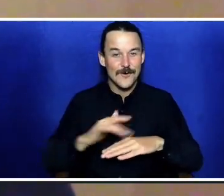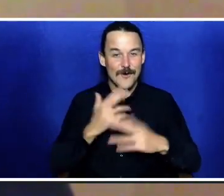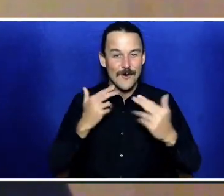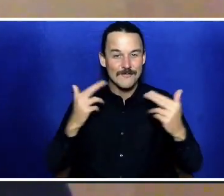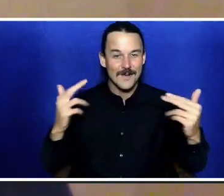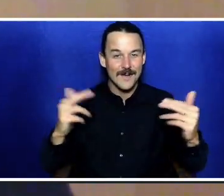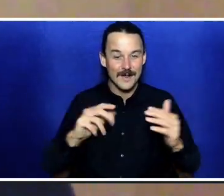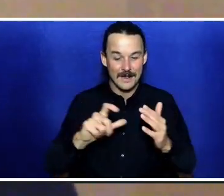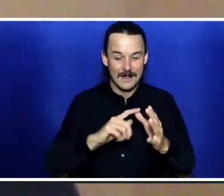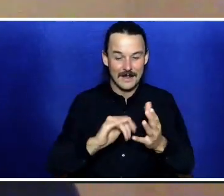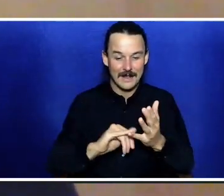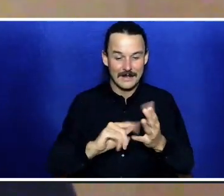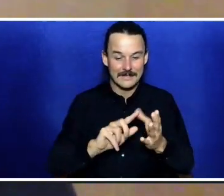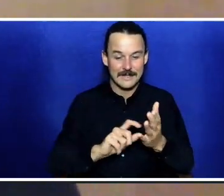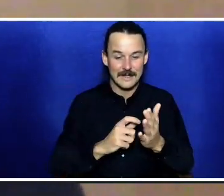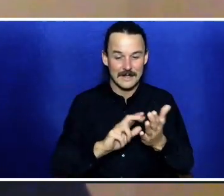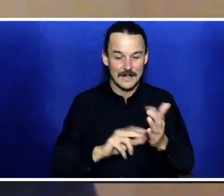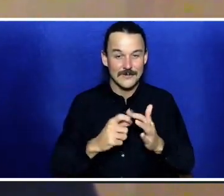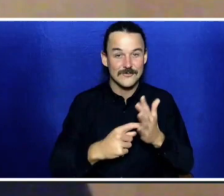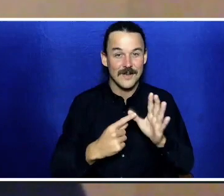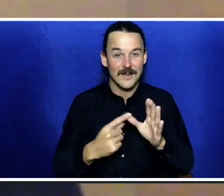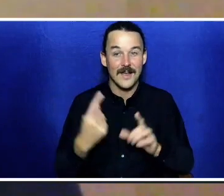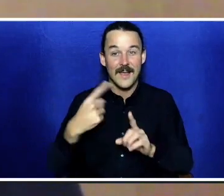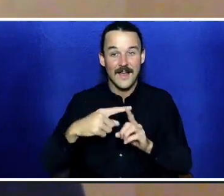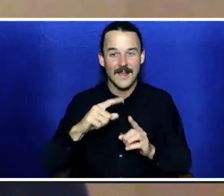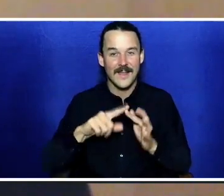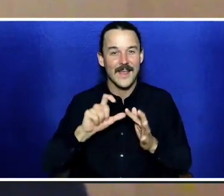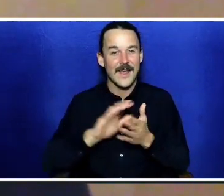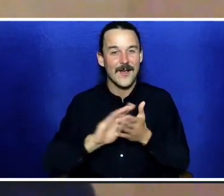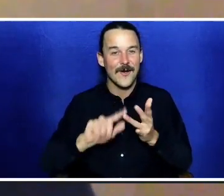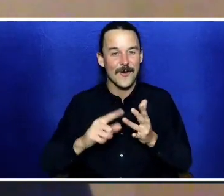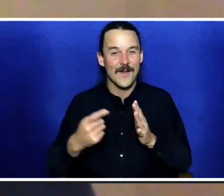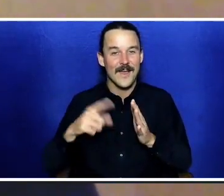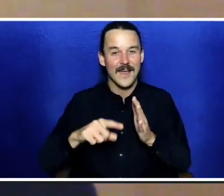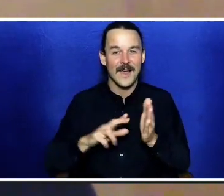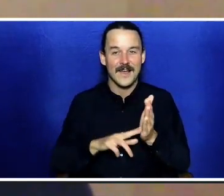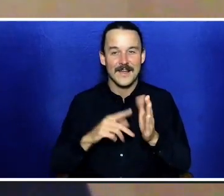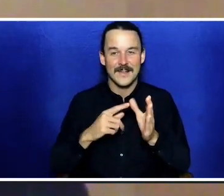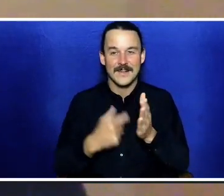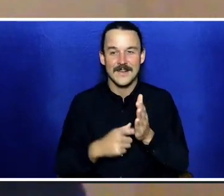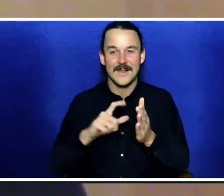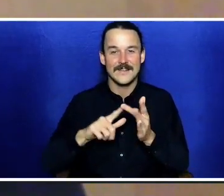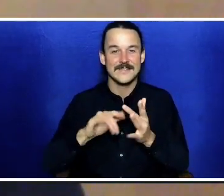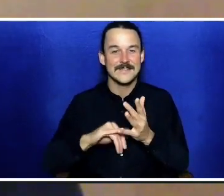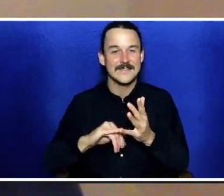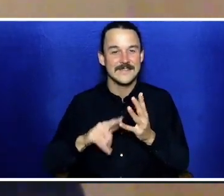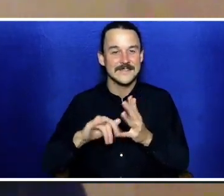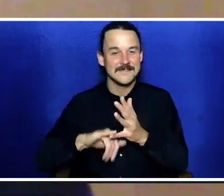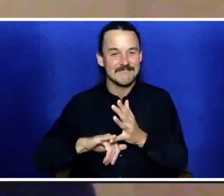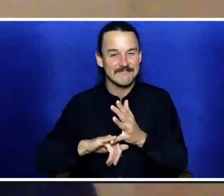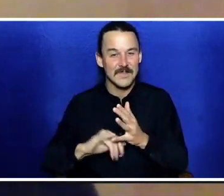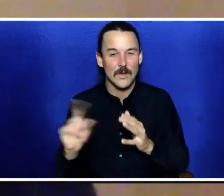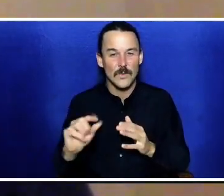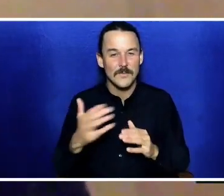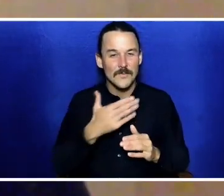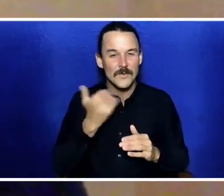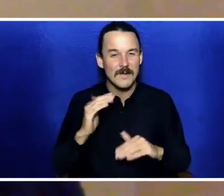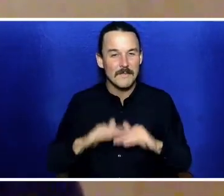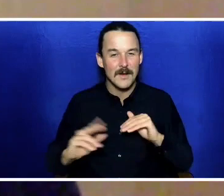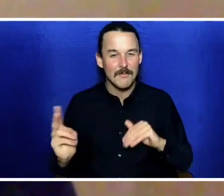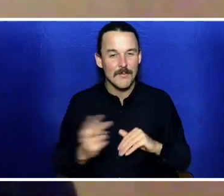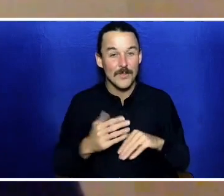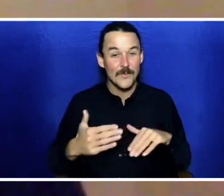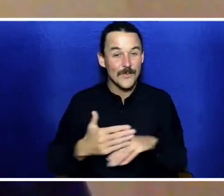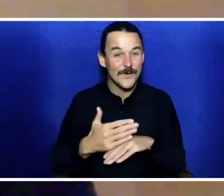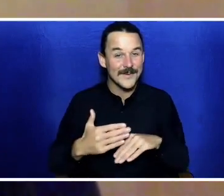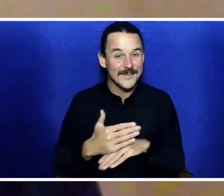Narcissus. What I think is particularly beautiful about both of these works is that they do what I think opera does best, and indeed